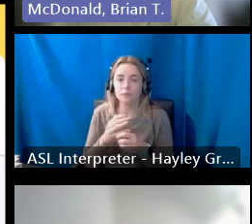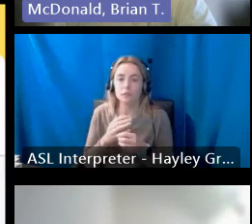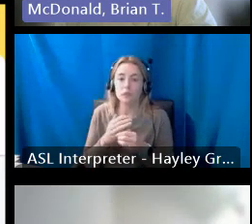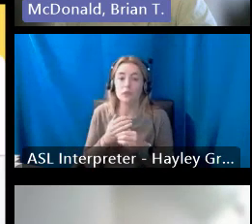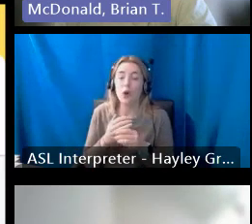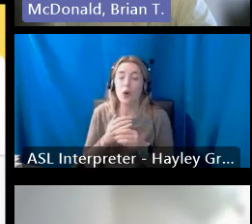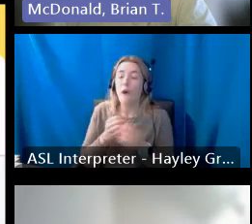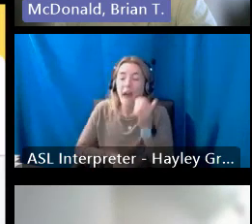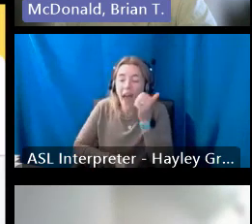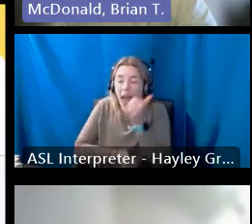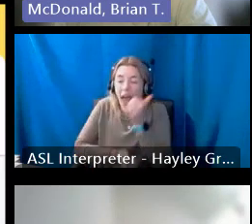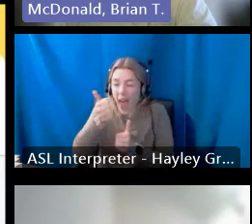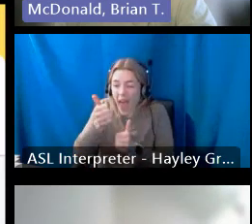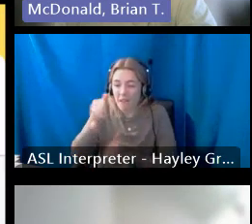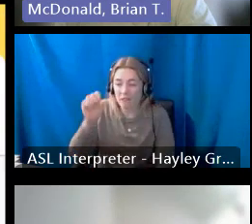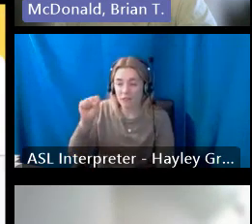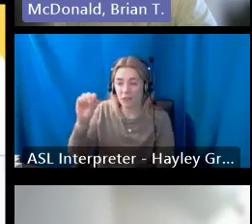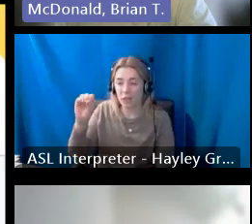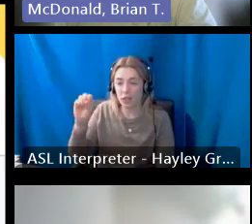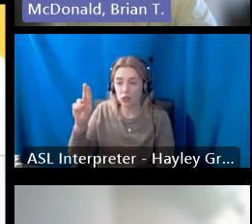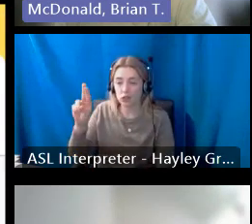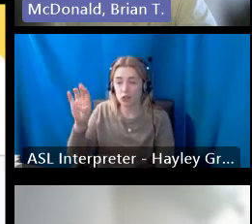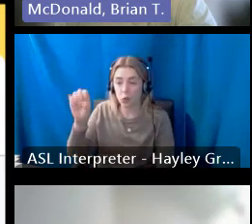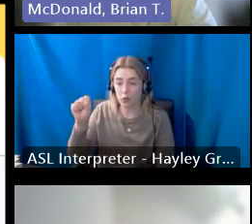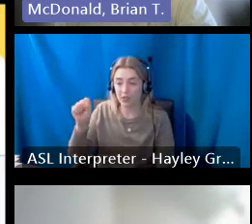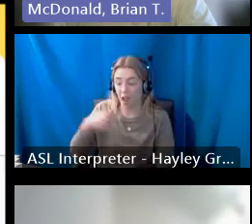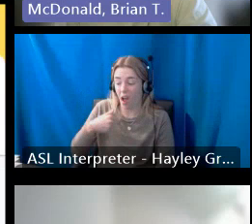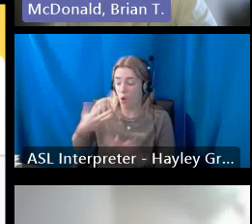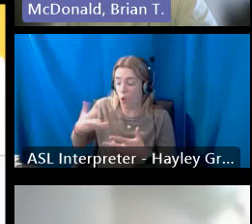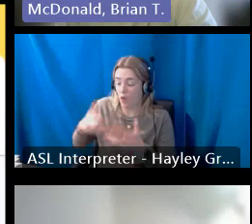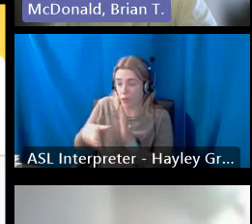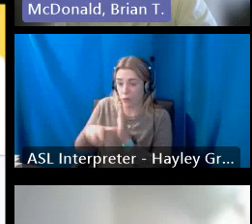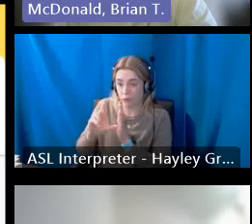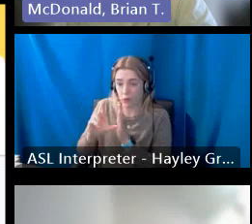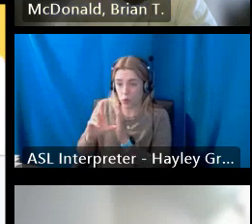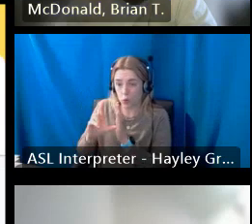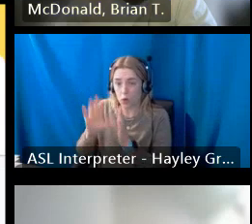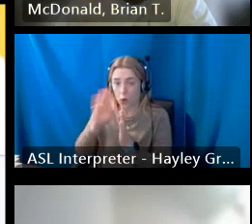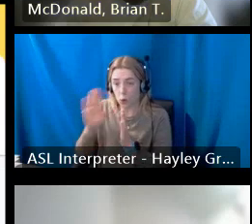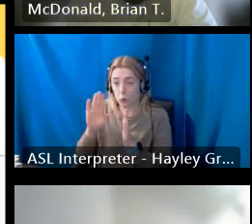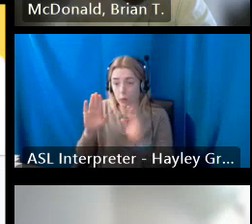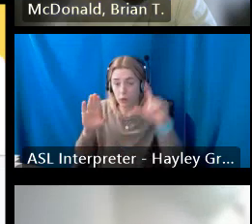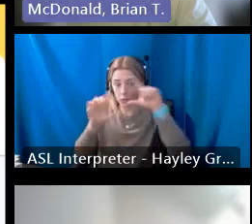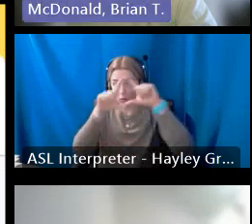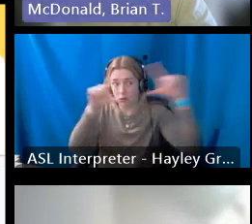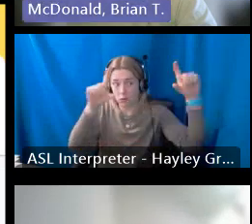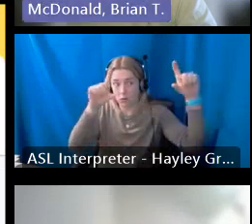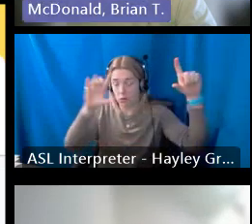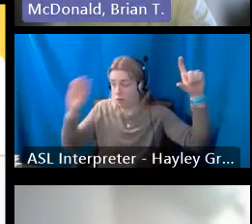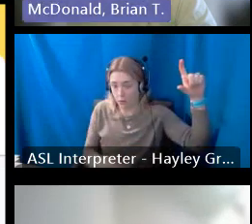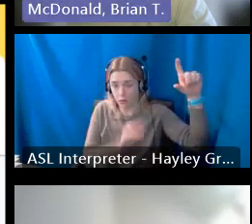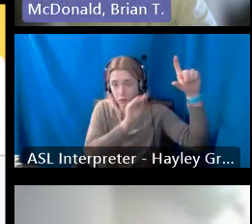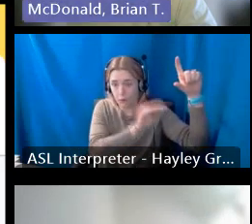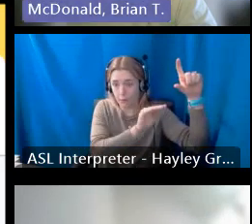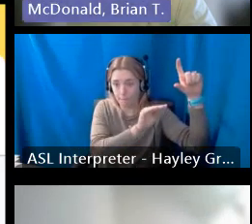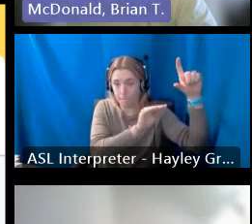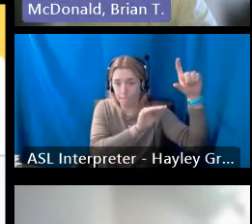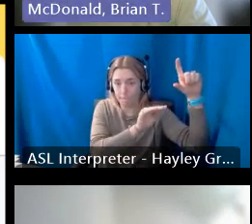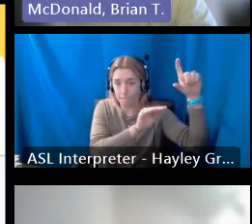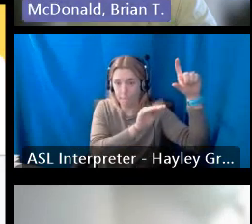source that I have reviewed under this heading will be here. Okay, so you can see